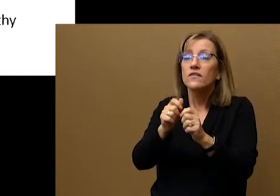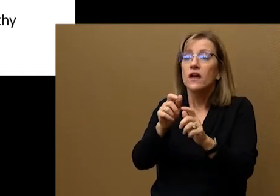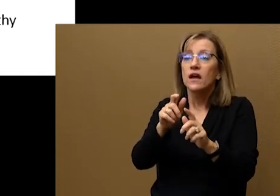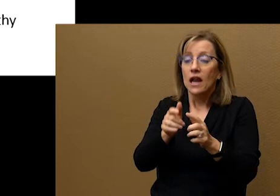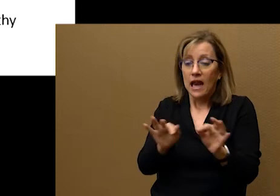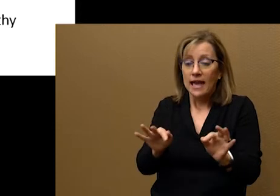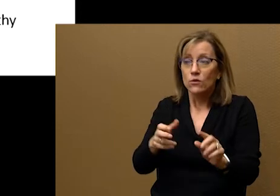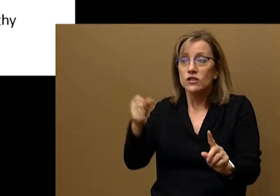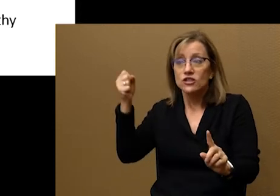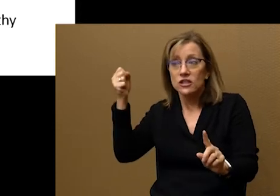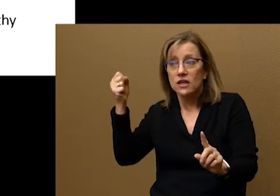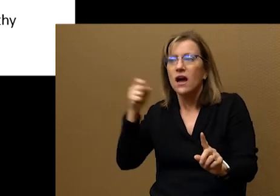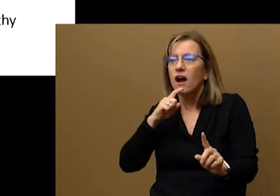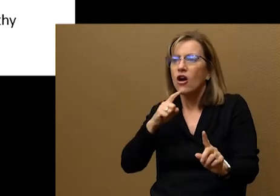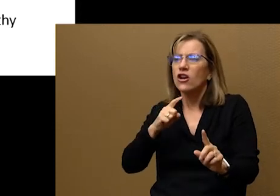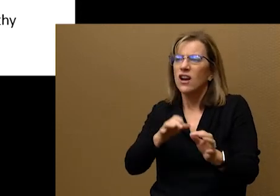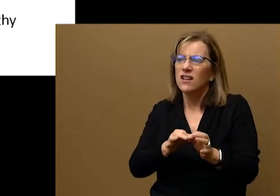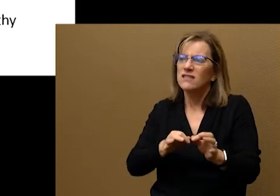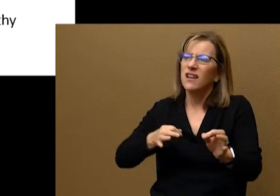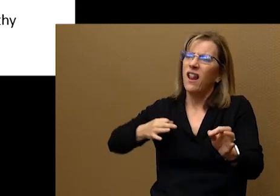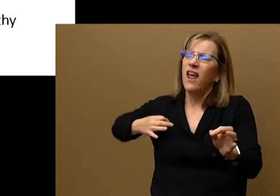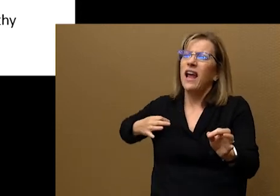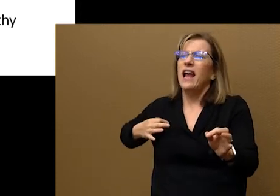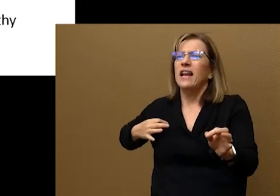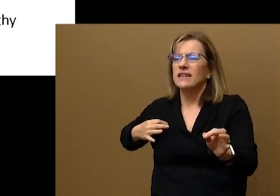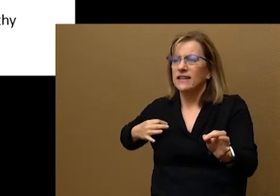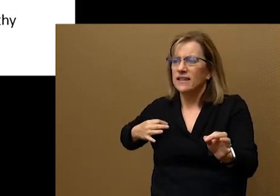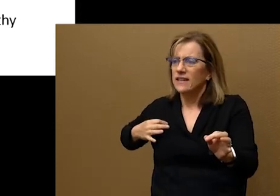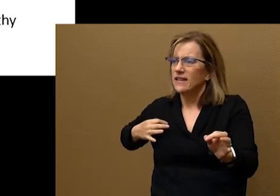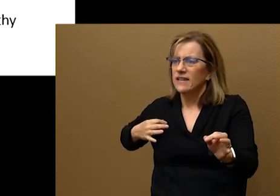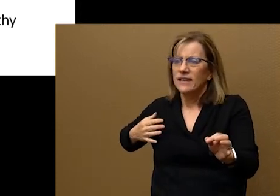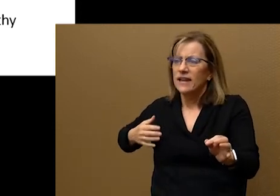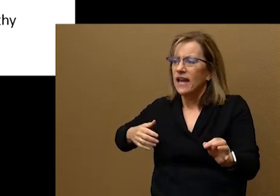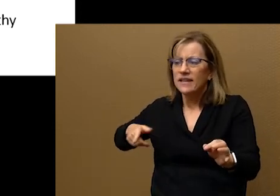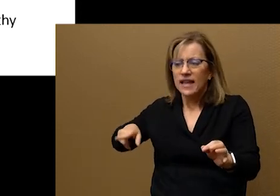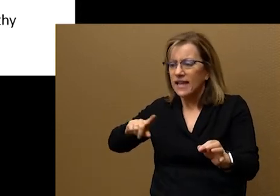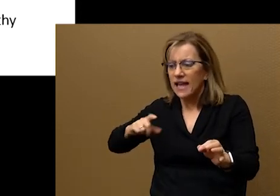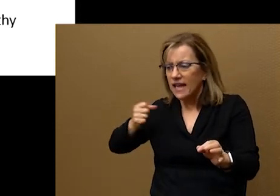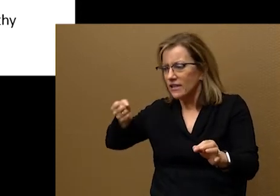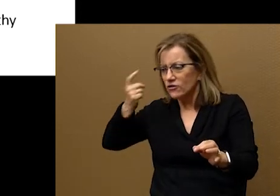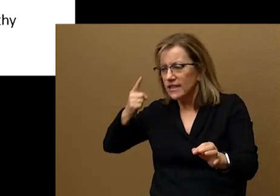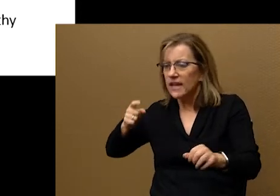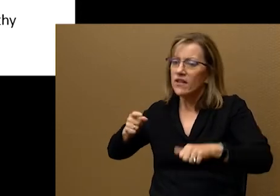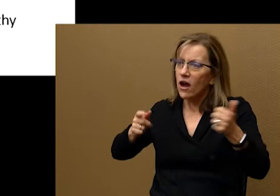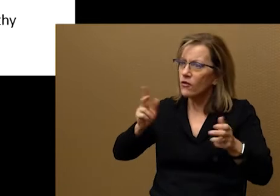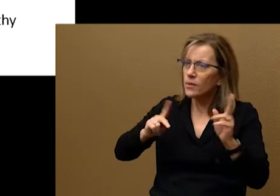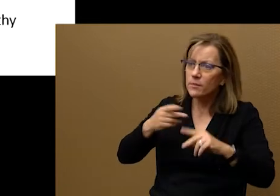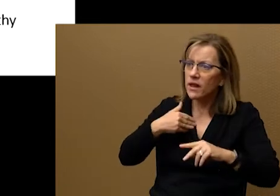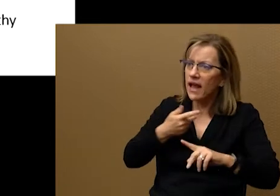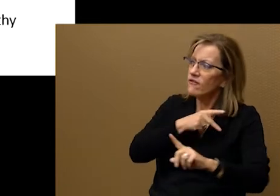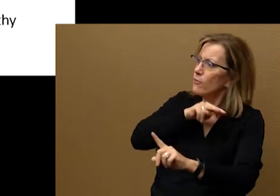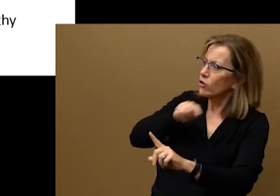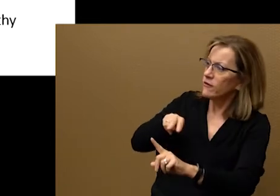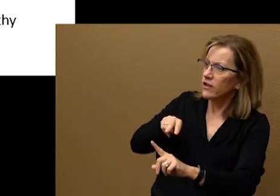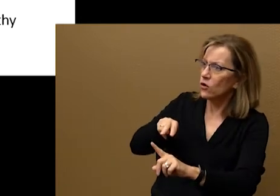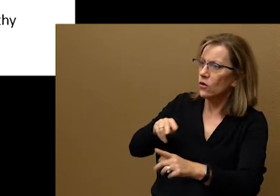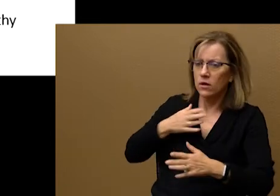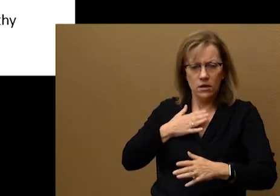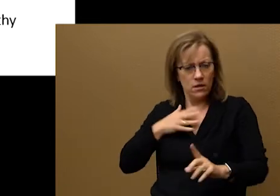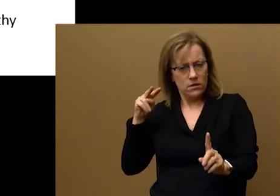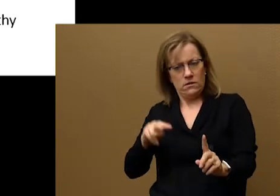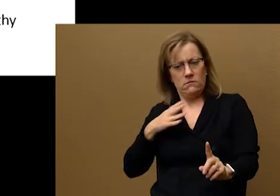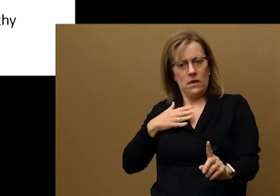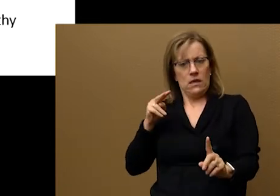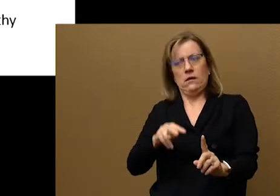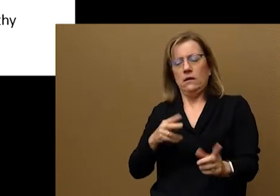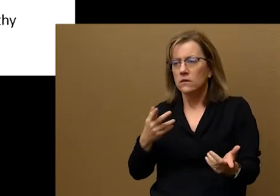are delayed, very, very significantly delayed sometimes in appreciating that other people have different points of view. That even, what's a point of